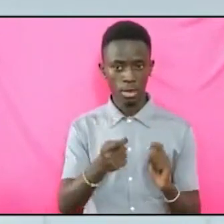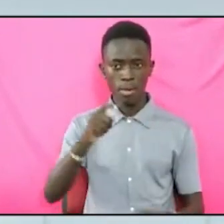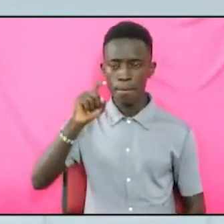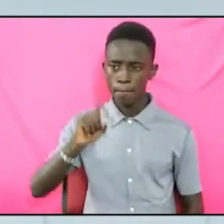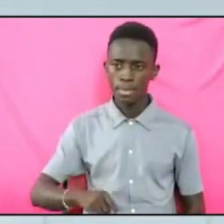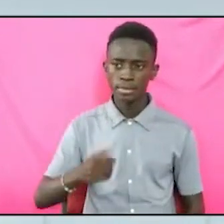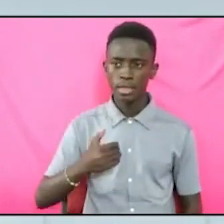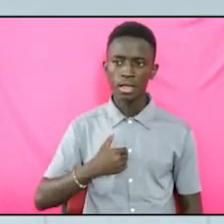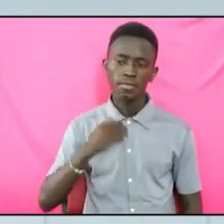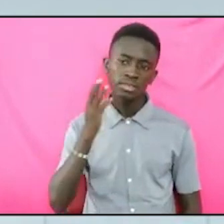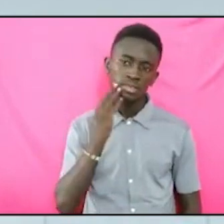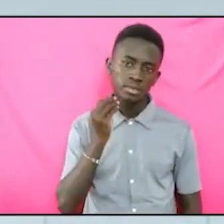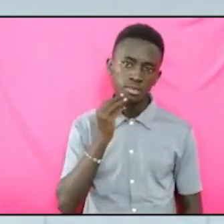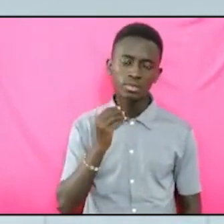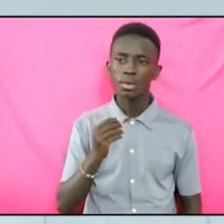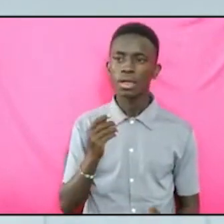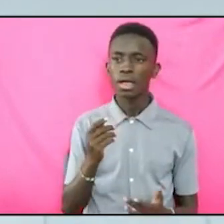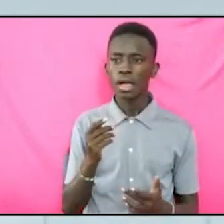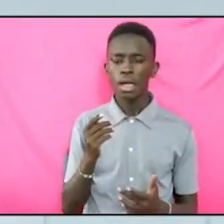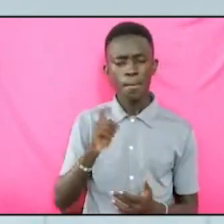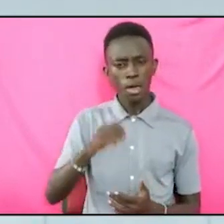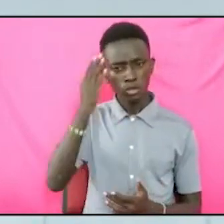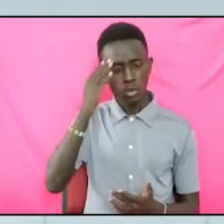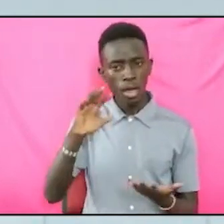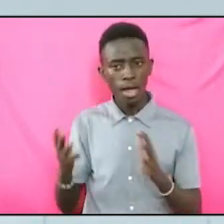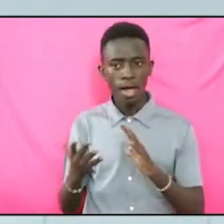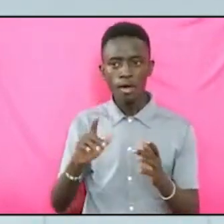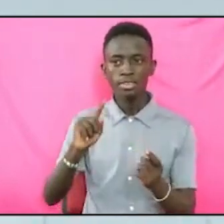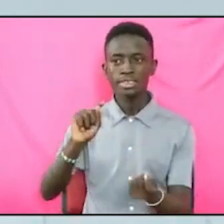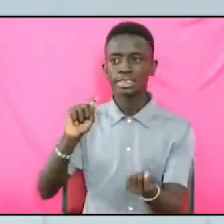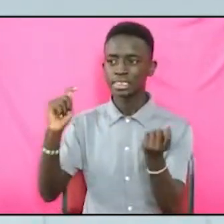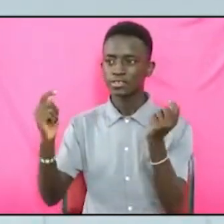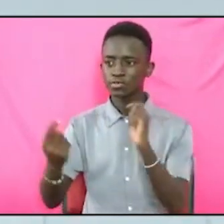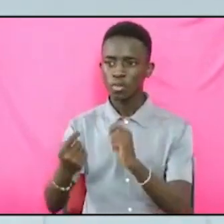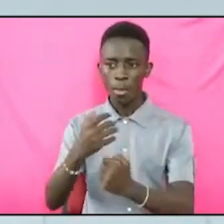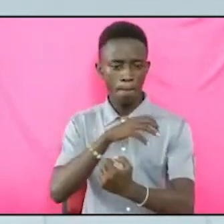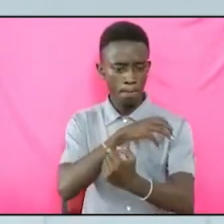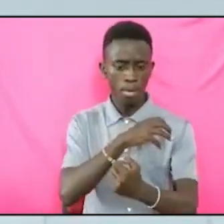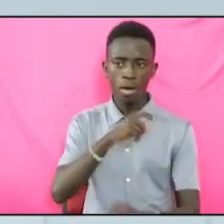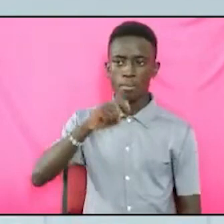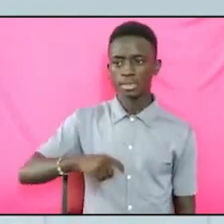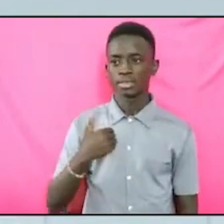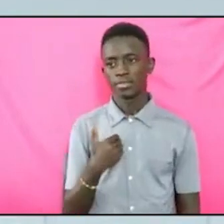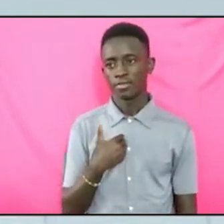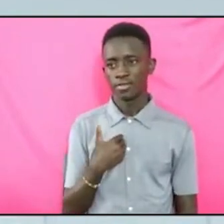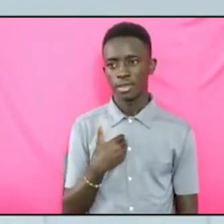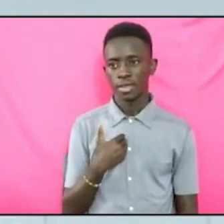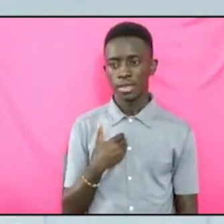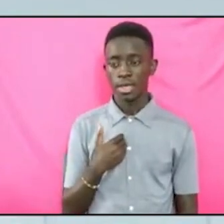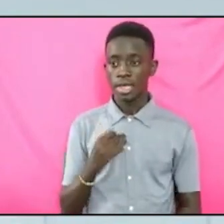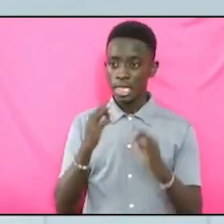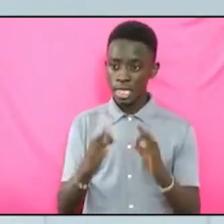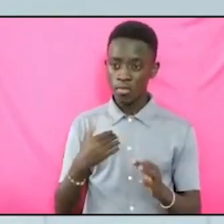God's transforming power. An agent of transformation must have experienced God's